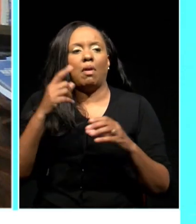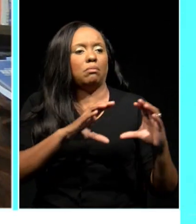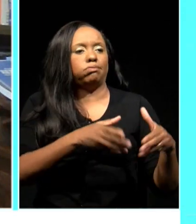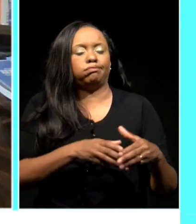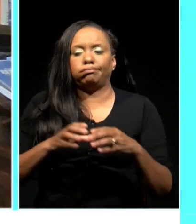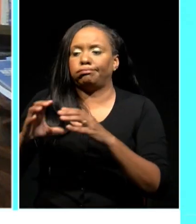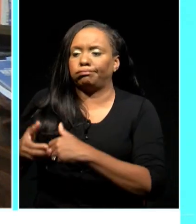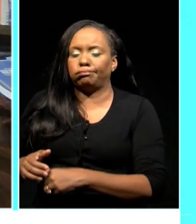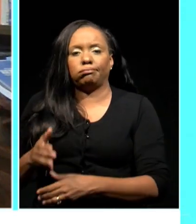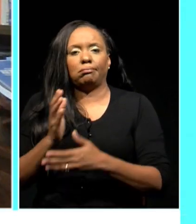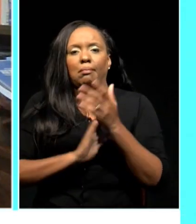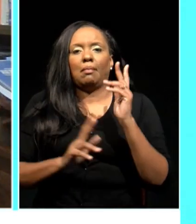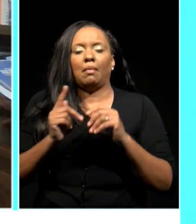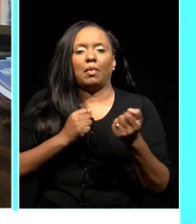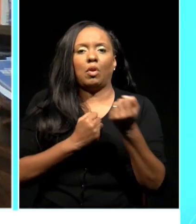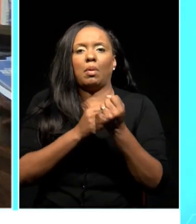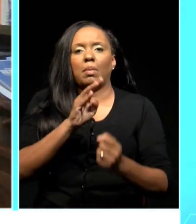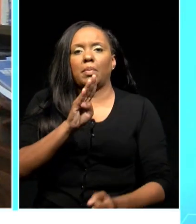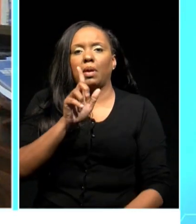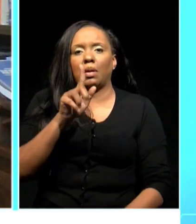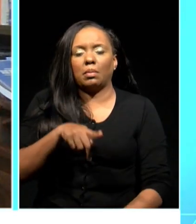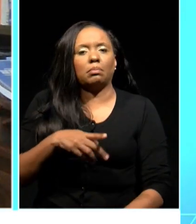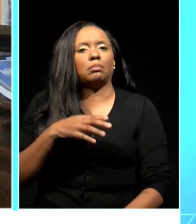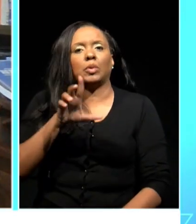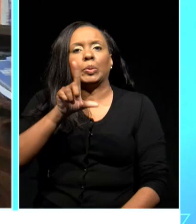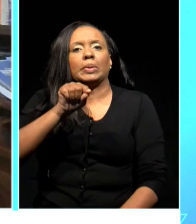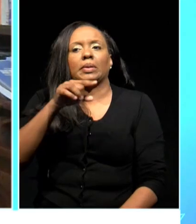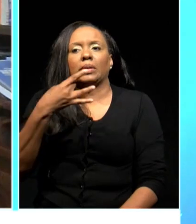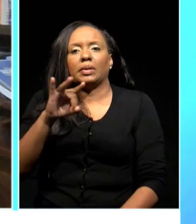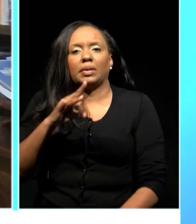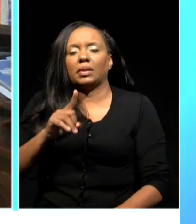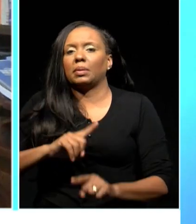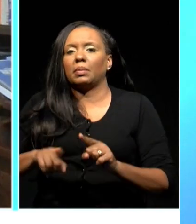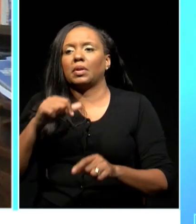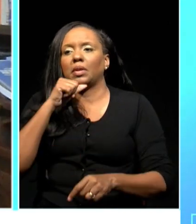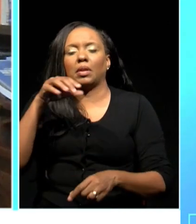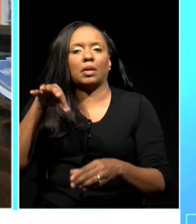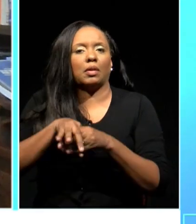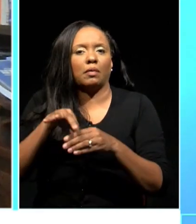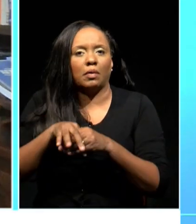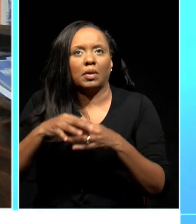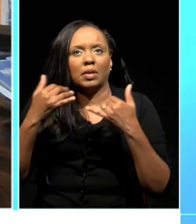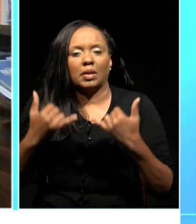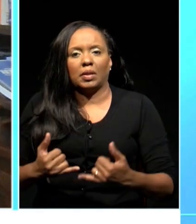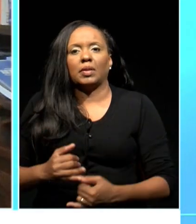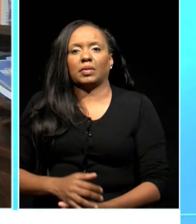the BLP last election, but they certainly did not come out in this election.